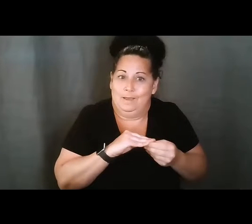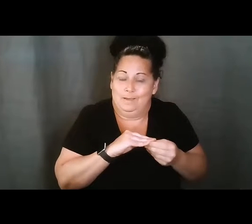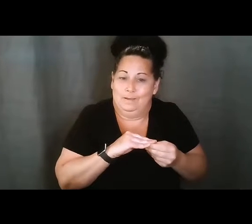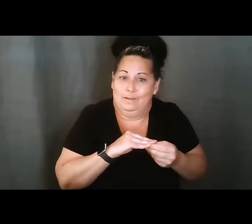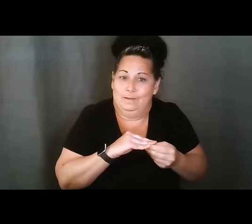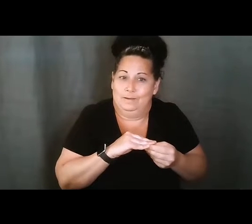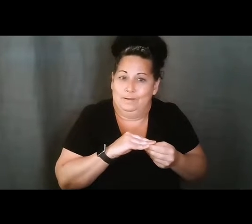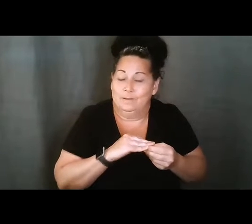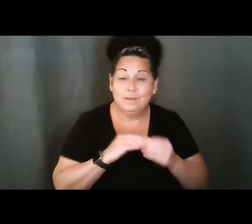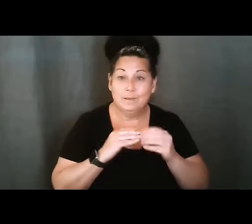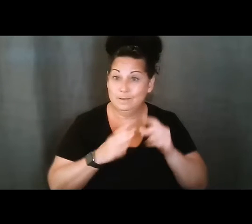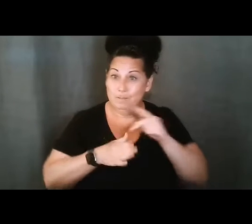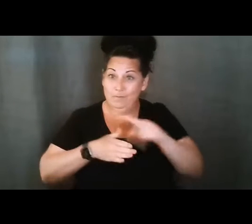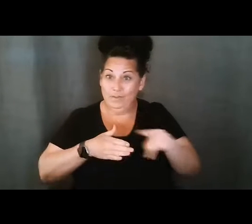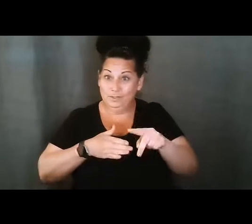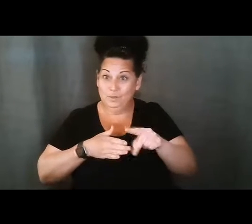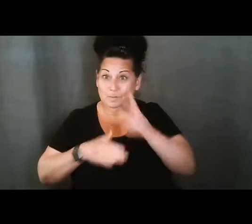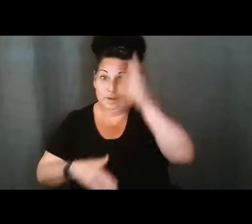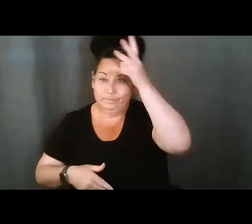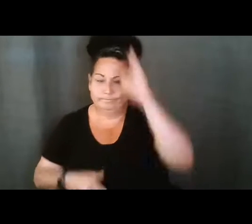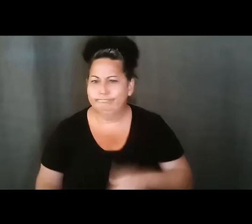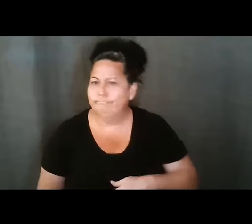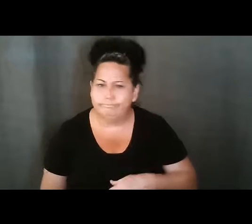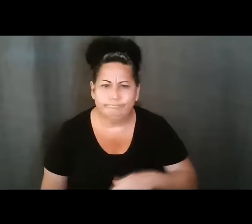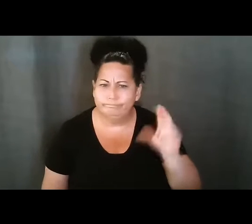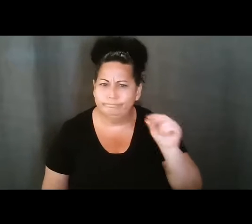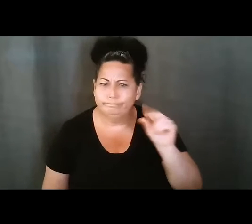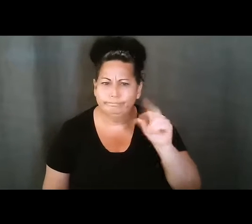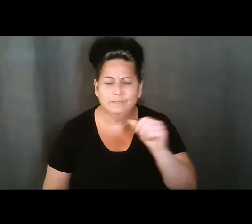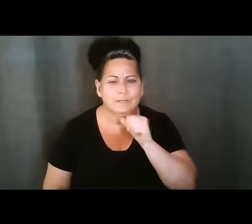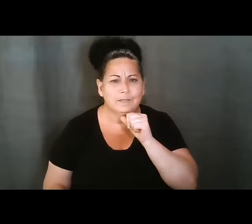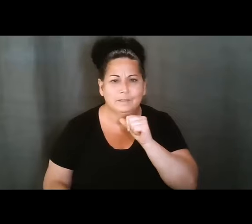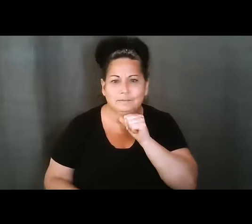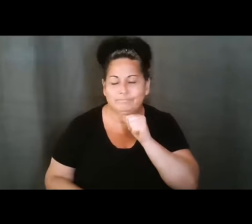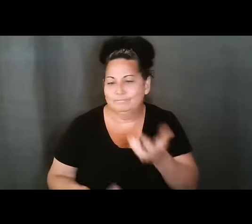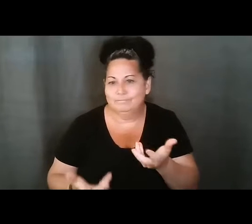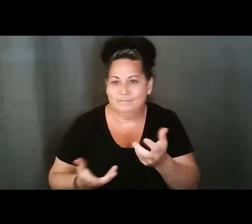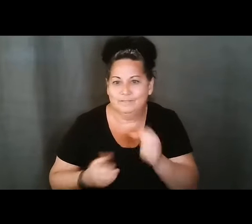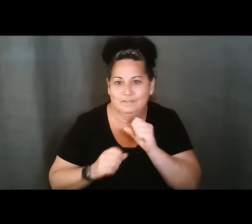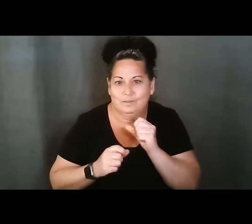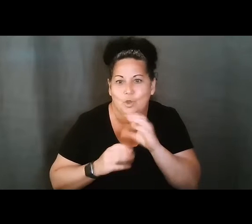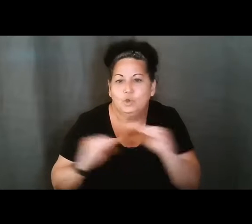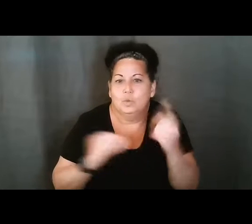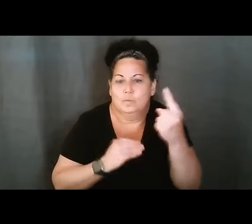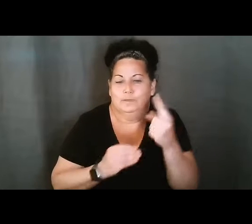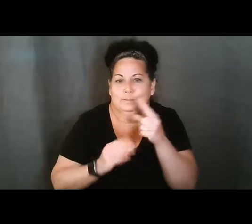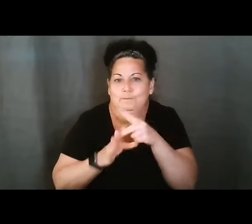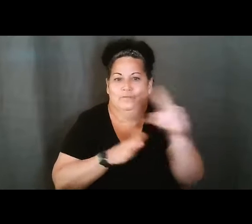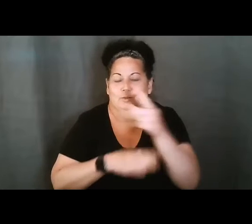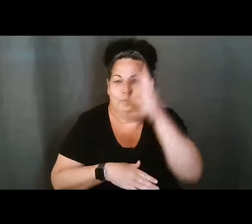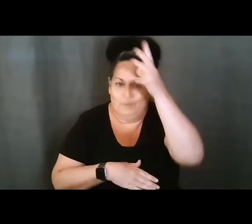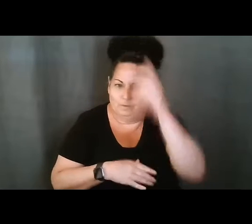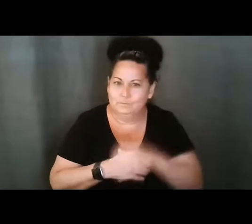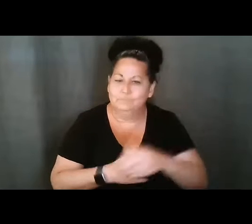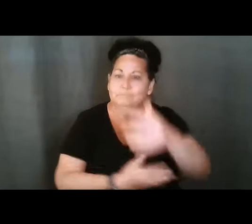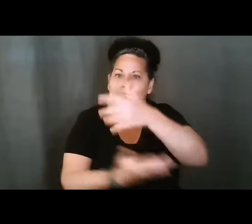this parenting business. There is no such thing as a professional parent. Social emotional learning is a very important component of everything